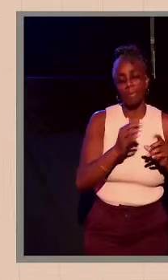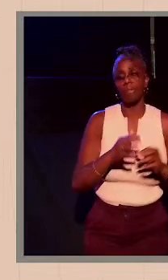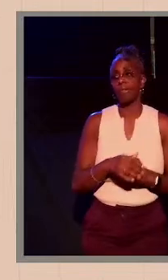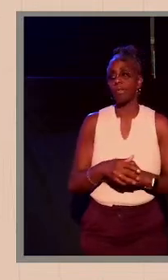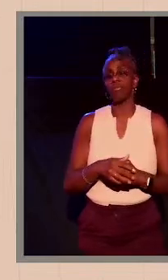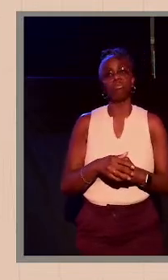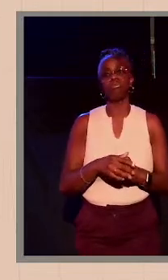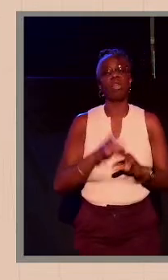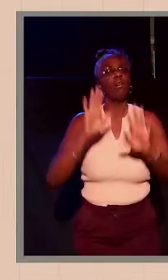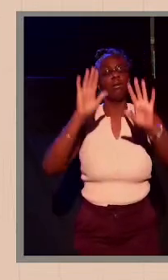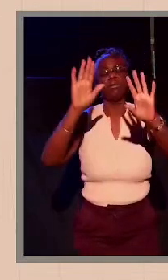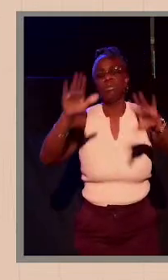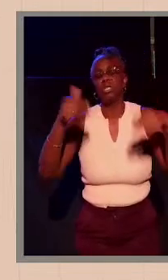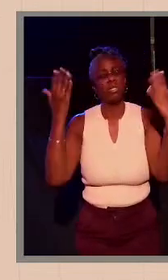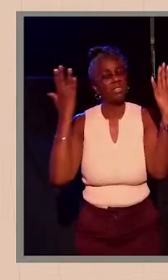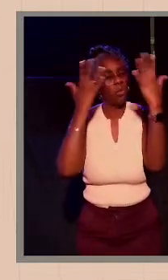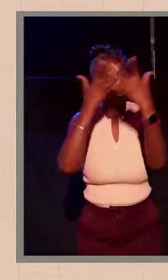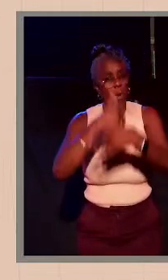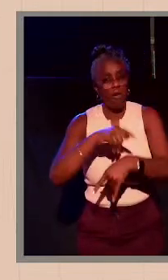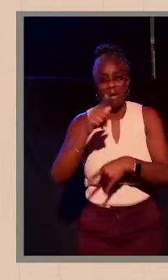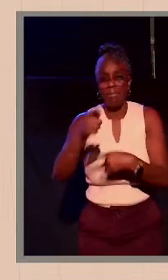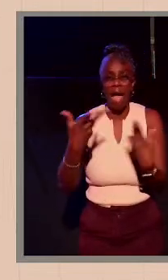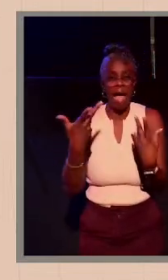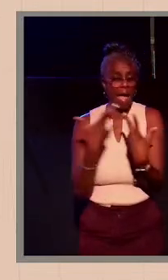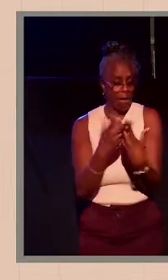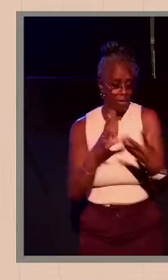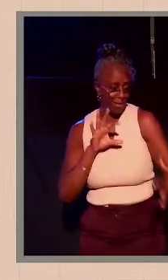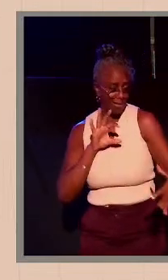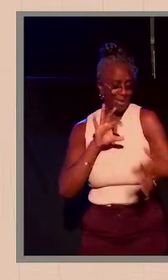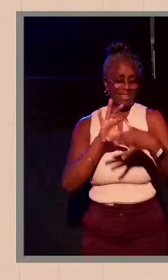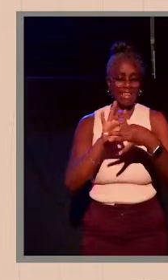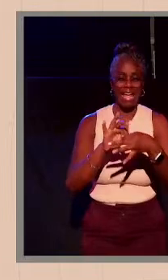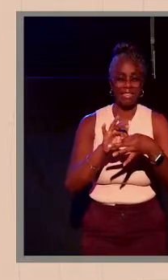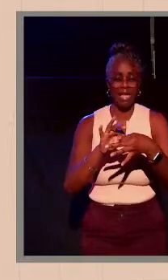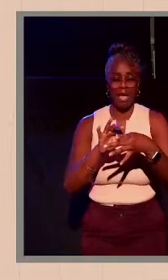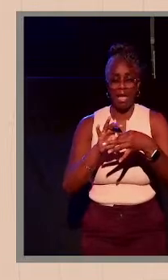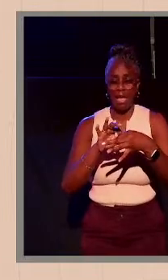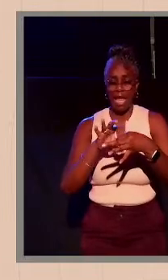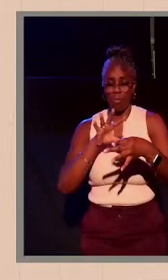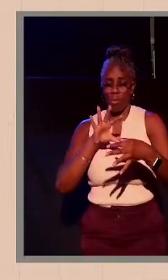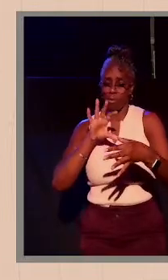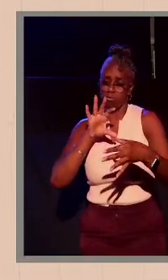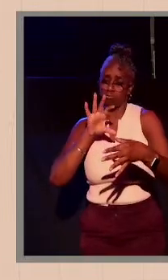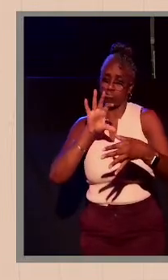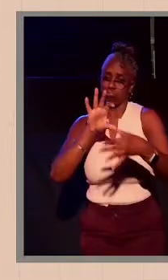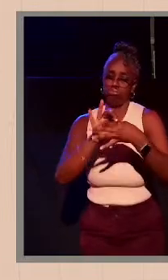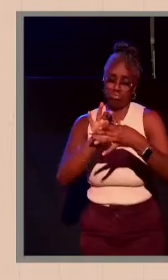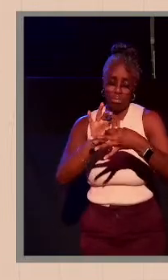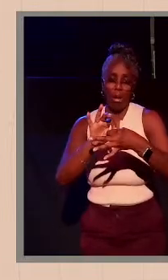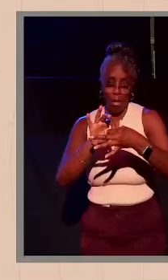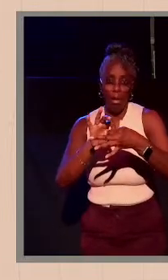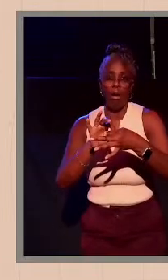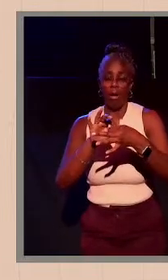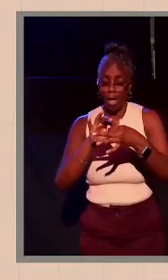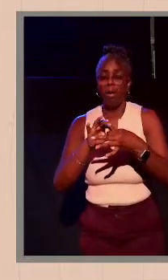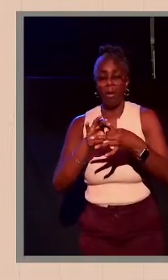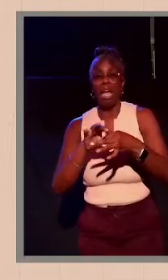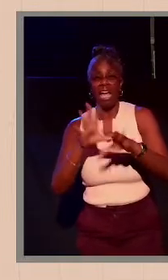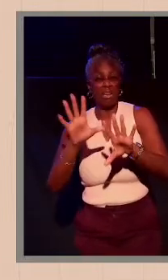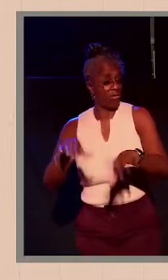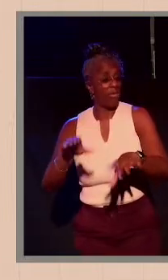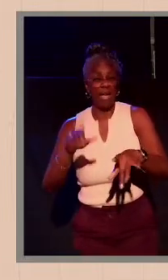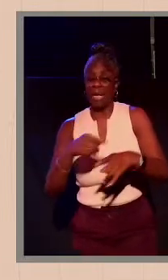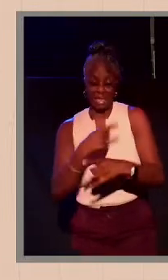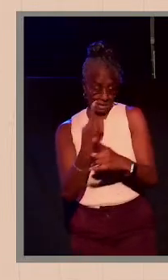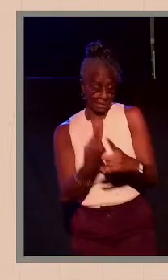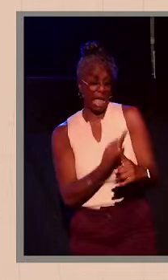You don't have to worry about how it connects up. It just finds the server and connects automatically to it. So it handles all of that for you.